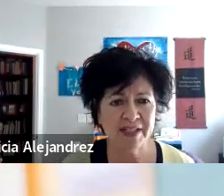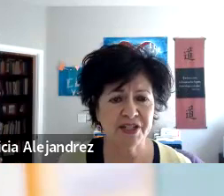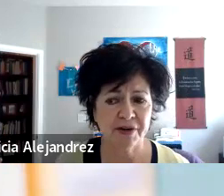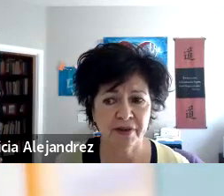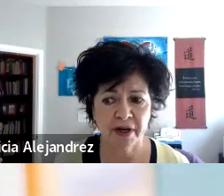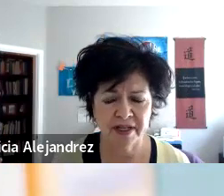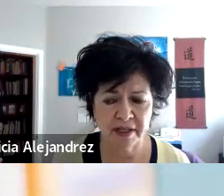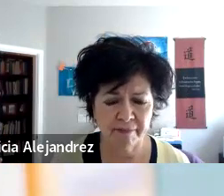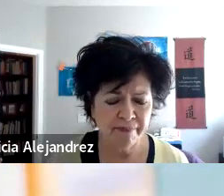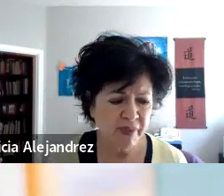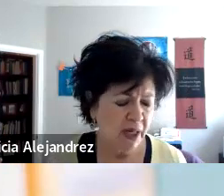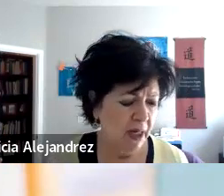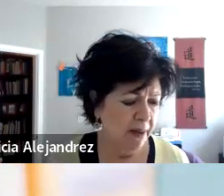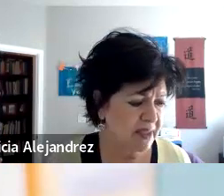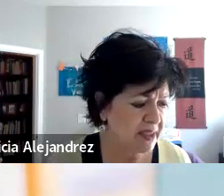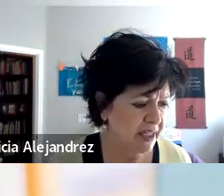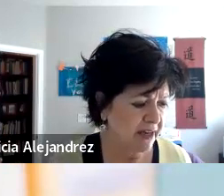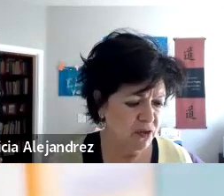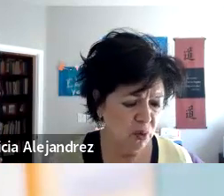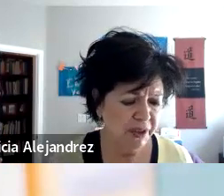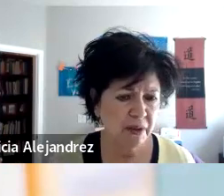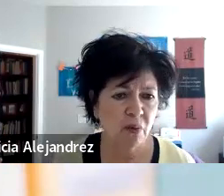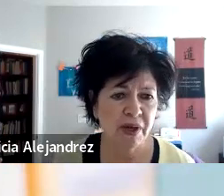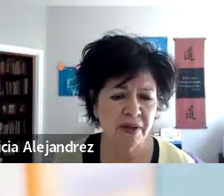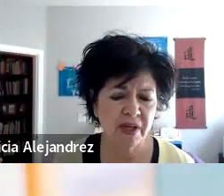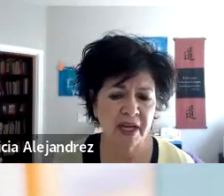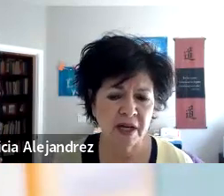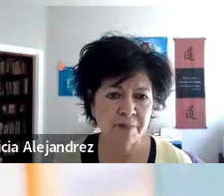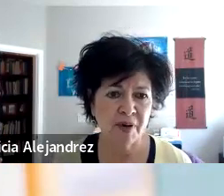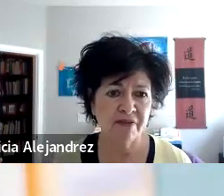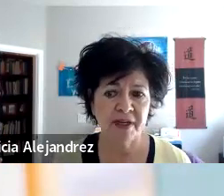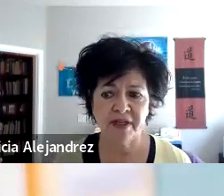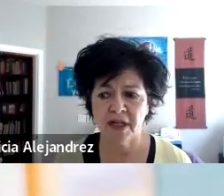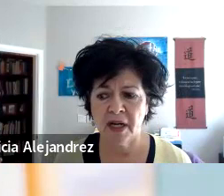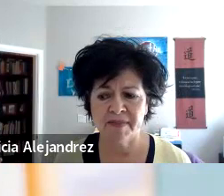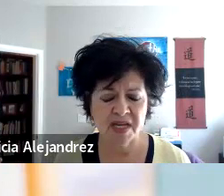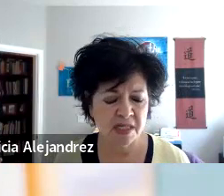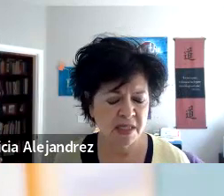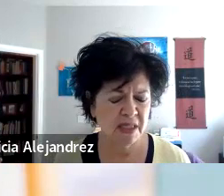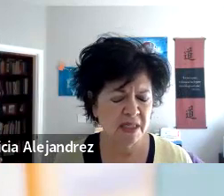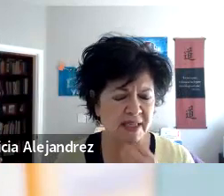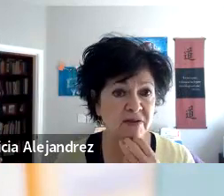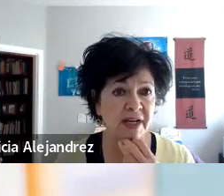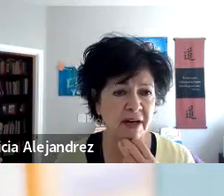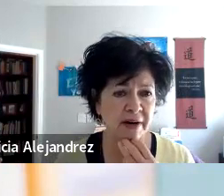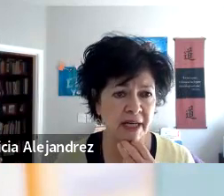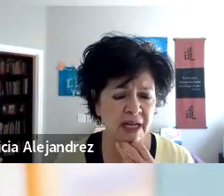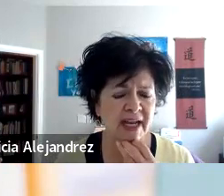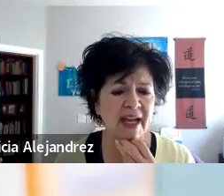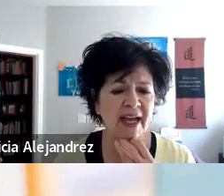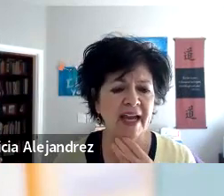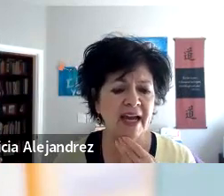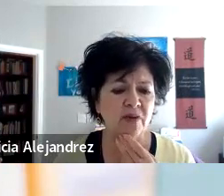what I wanted to share there is that CETF is working with a nonprofit in the San Jose